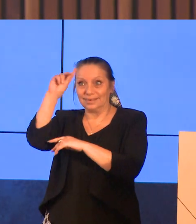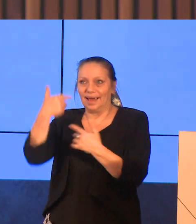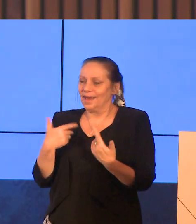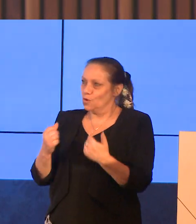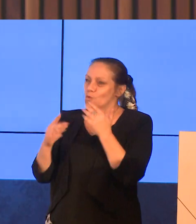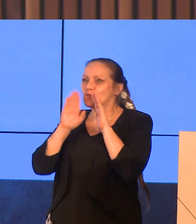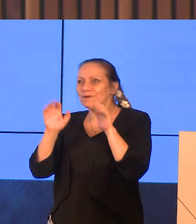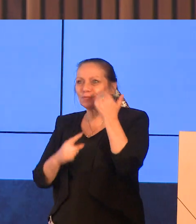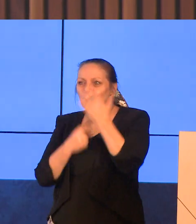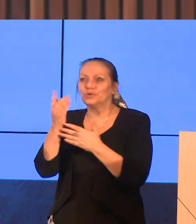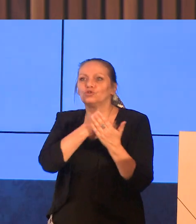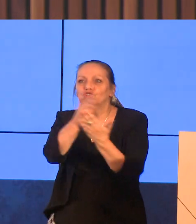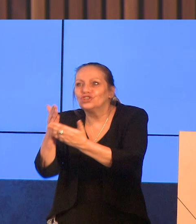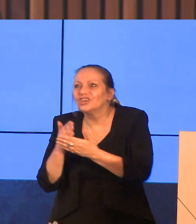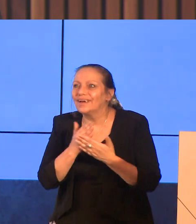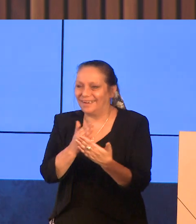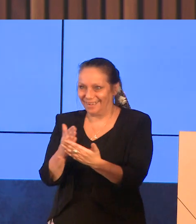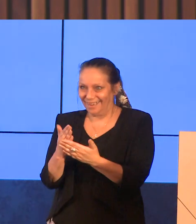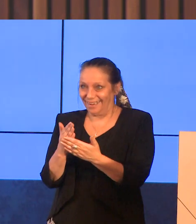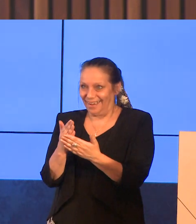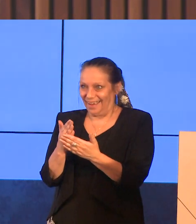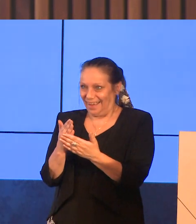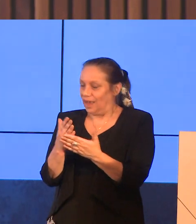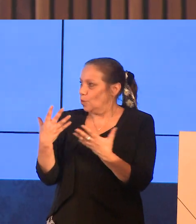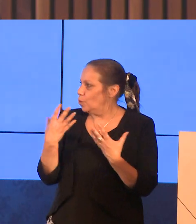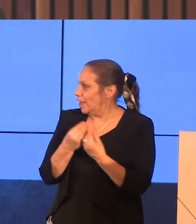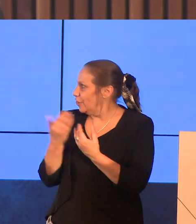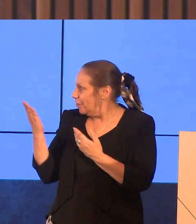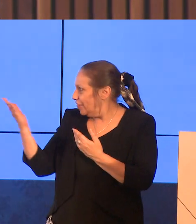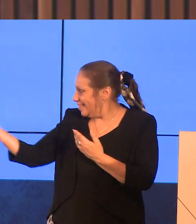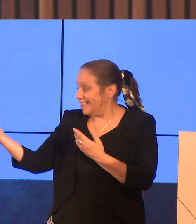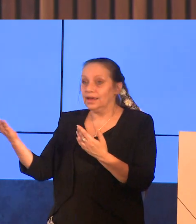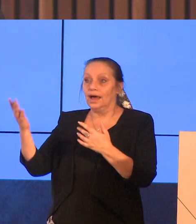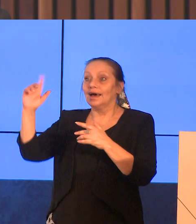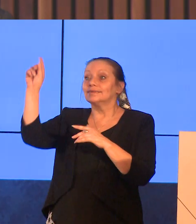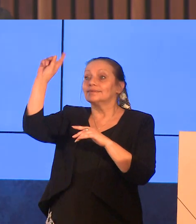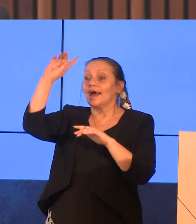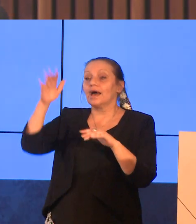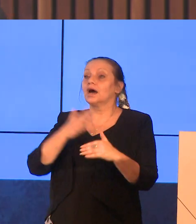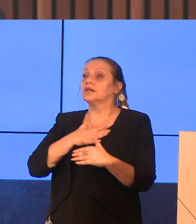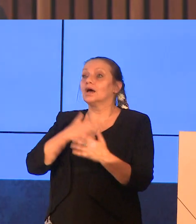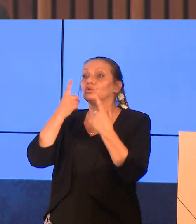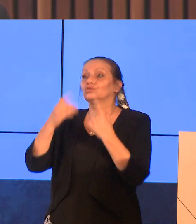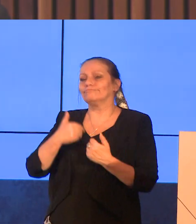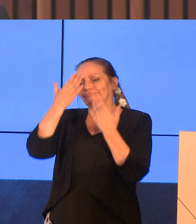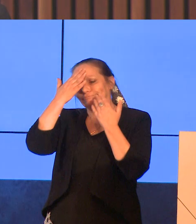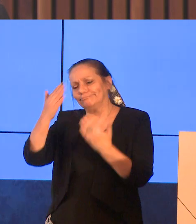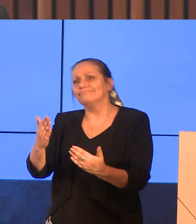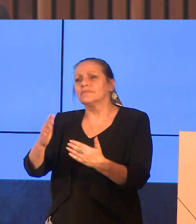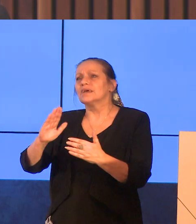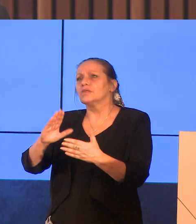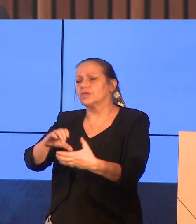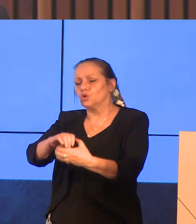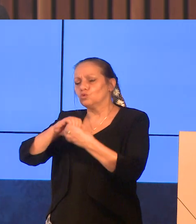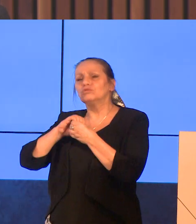the opportunity to share the stage with you. I would like to begin by acknowledging the traditional owners